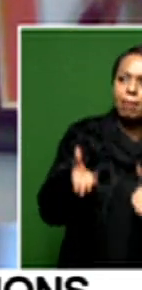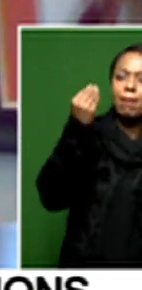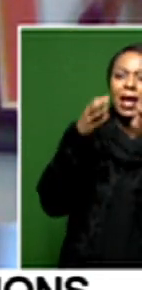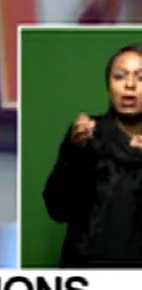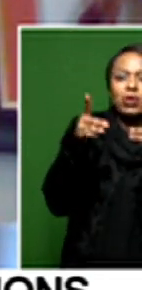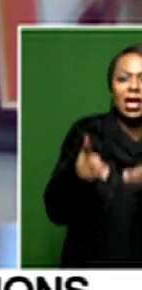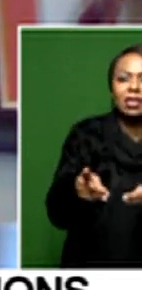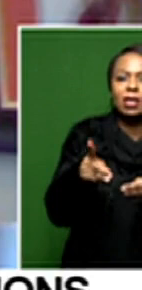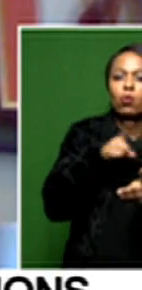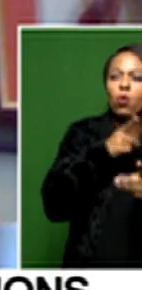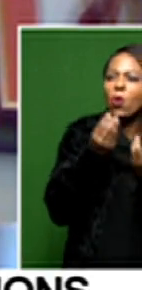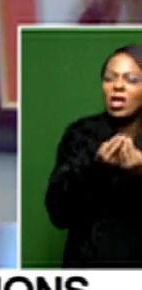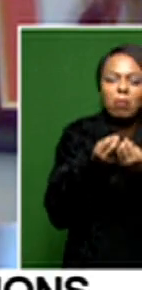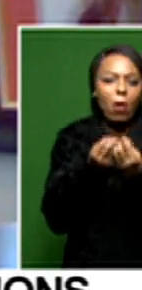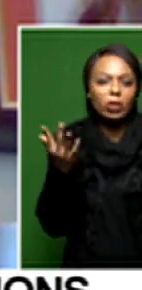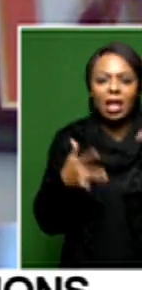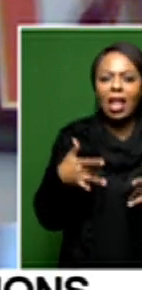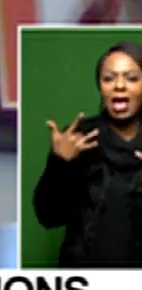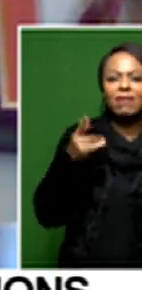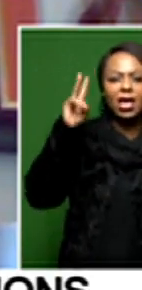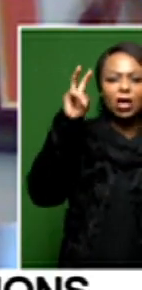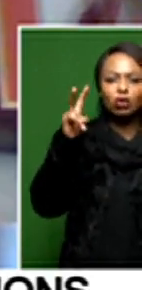life issues that we face as communities.